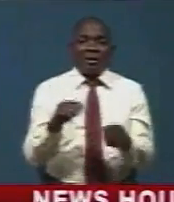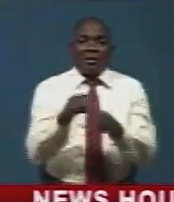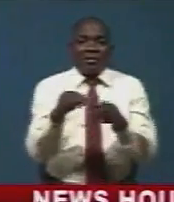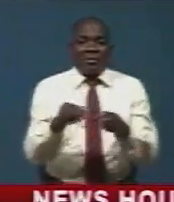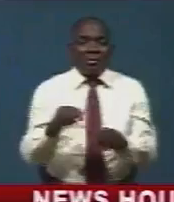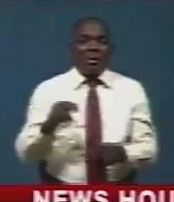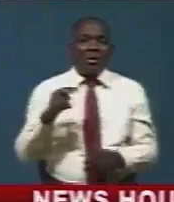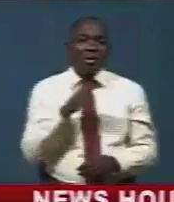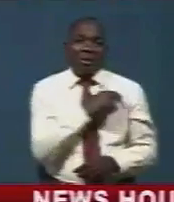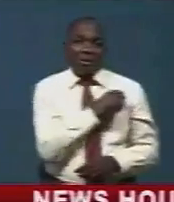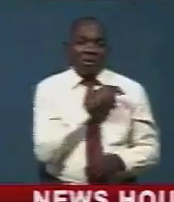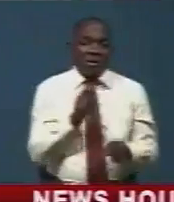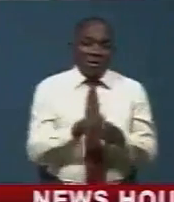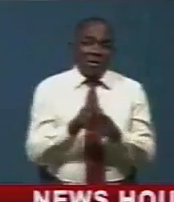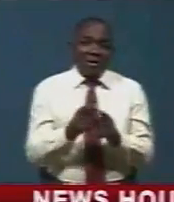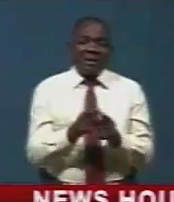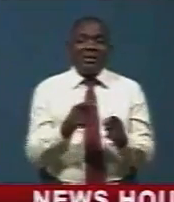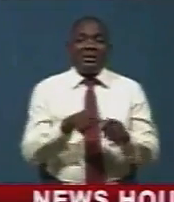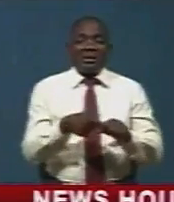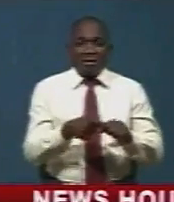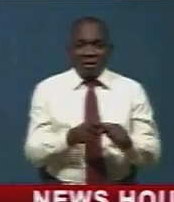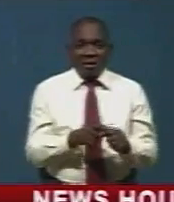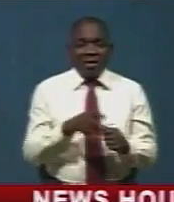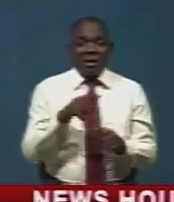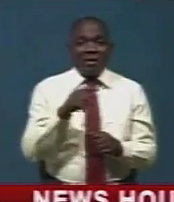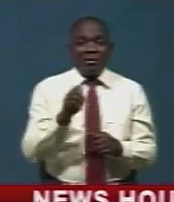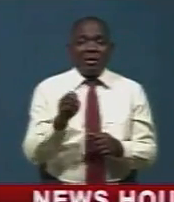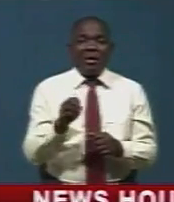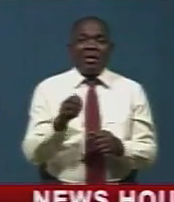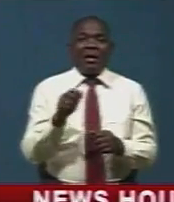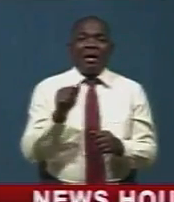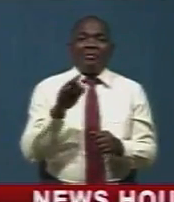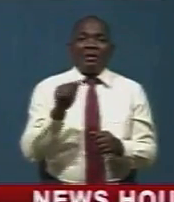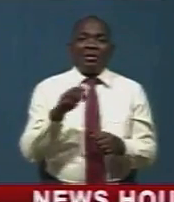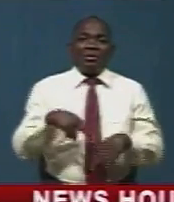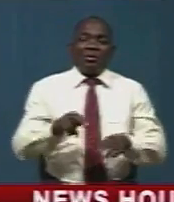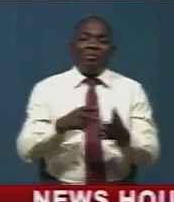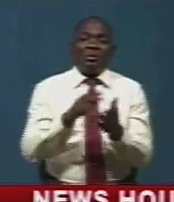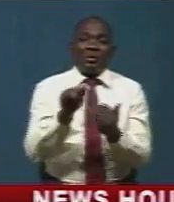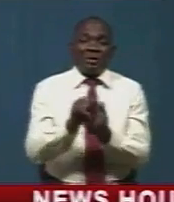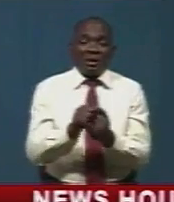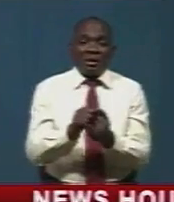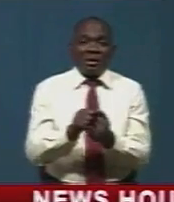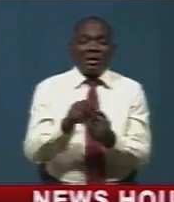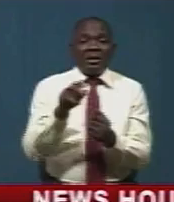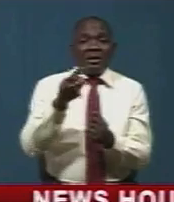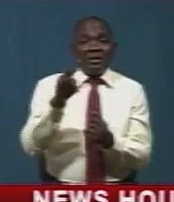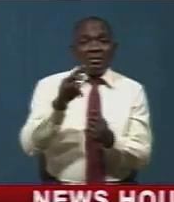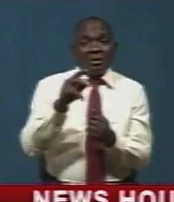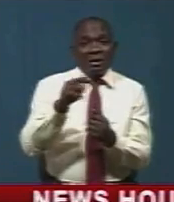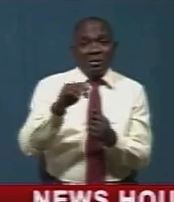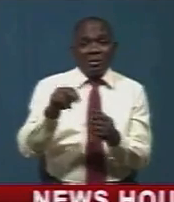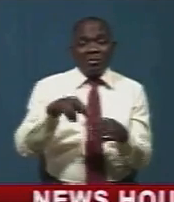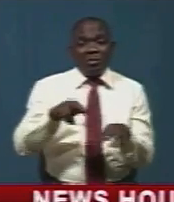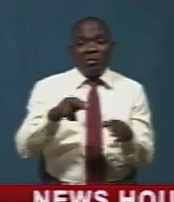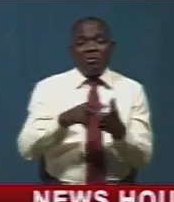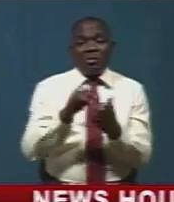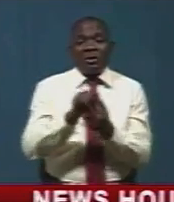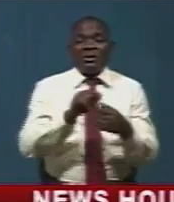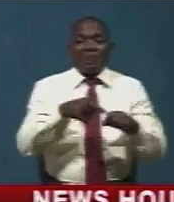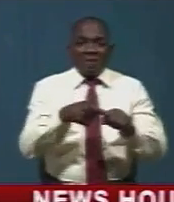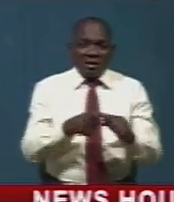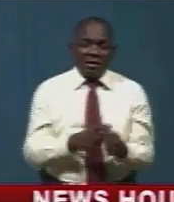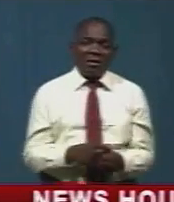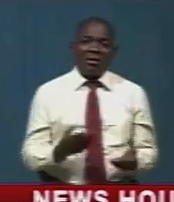He also officially set in motion the Tema Flower Road project. Phase 1 of the 17-kilometer road project begins